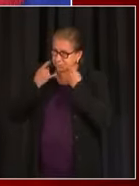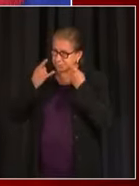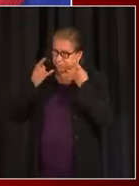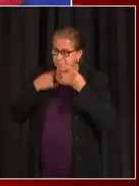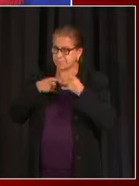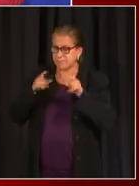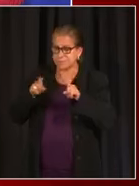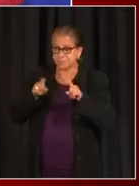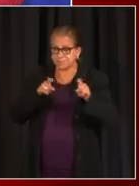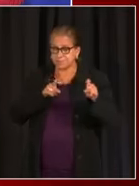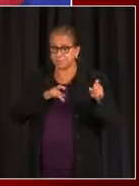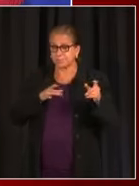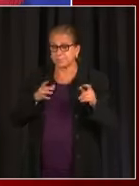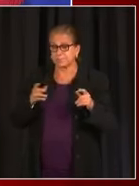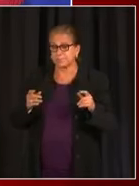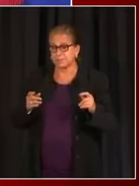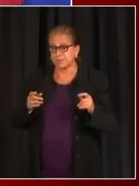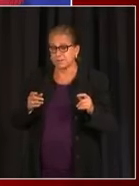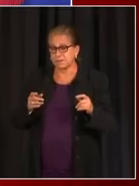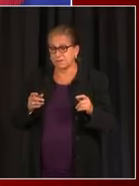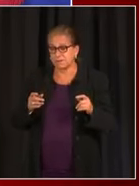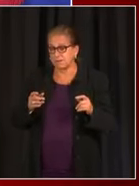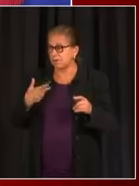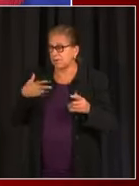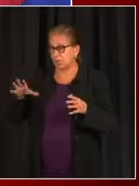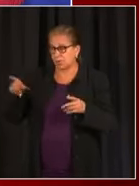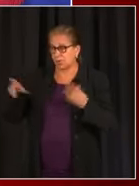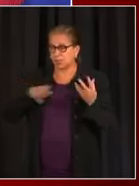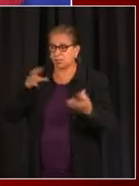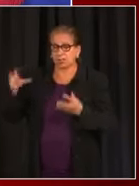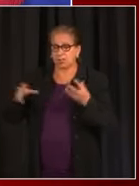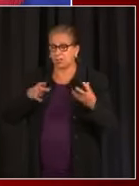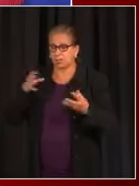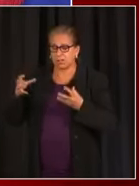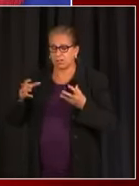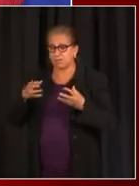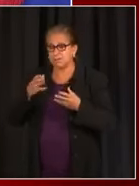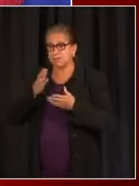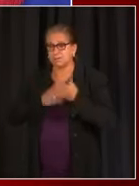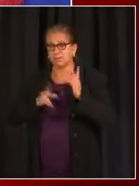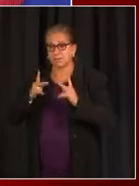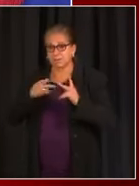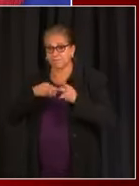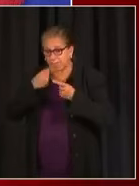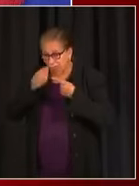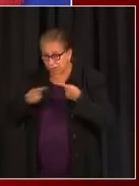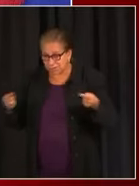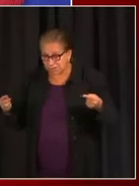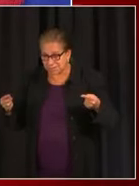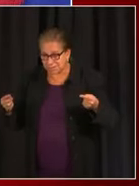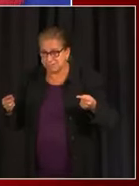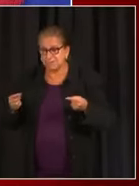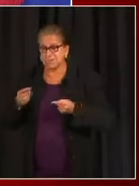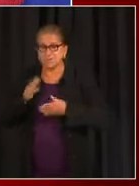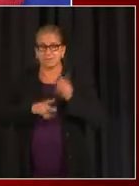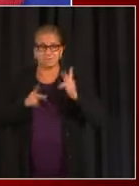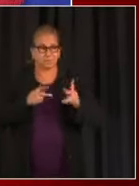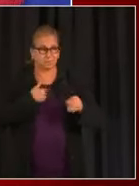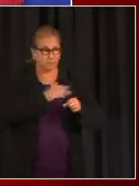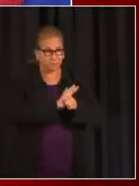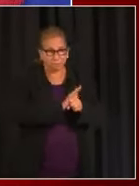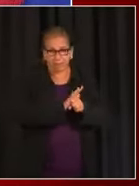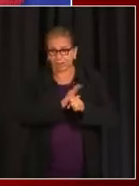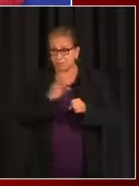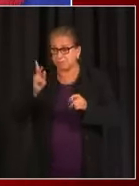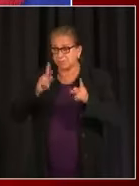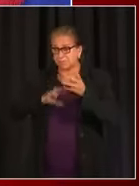testing resources, and for people not to confuse allergy symptoms with what might be COVID symptoms. And so listening to